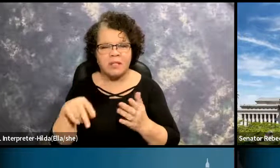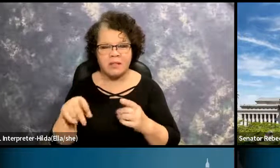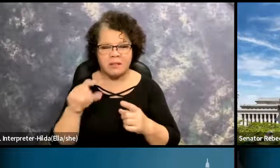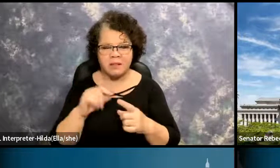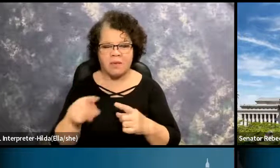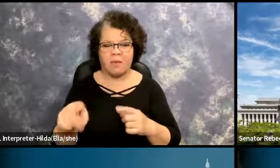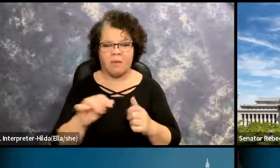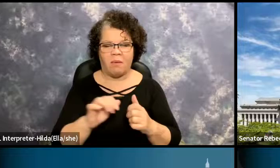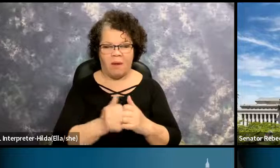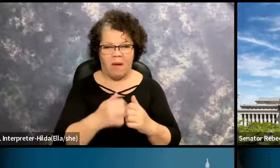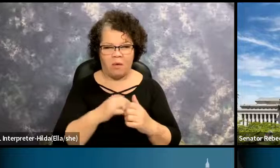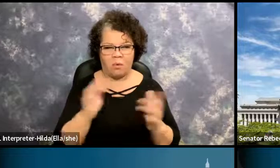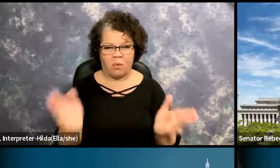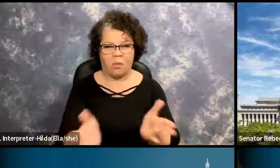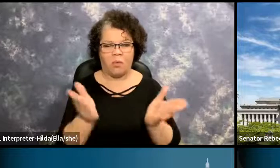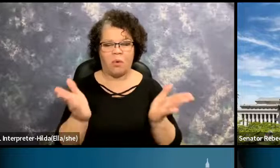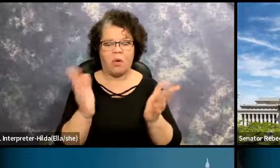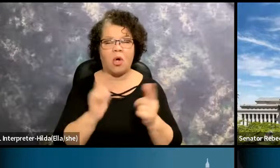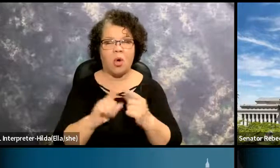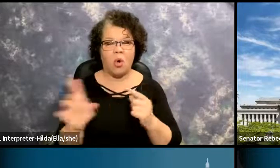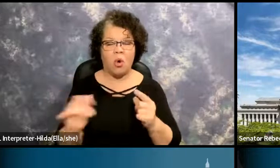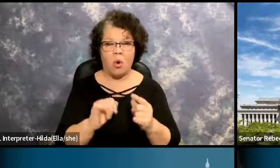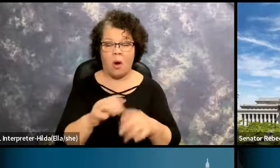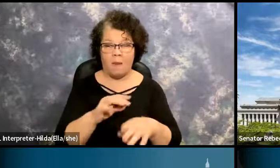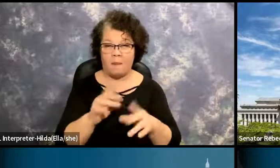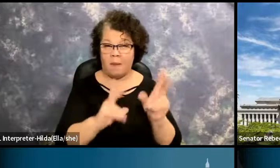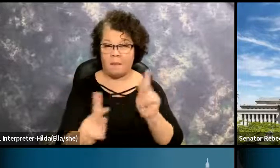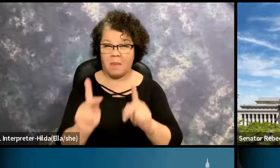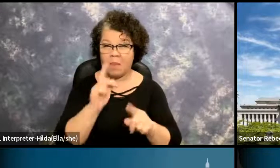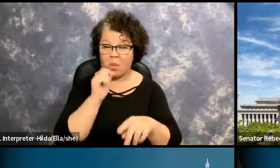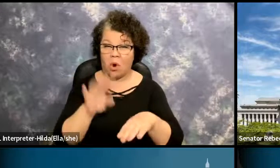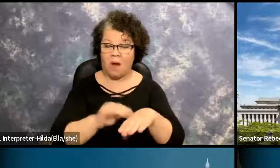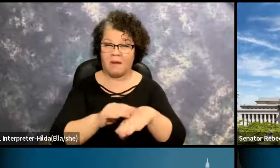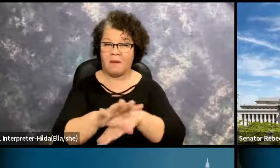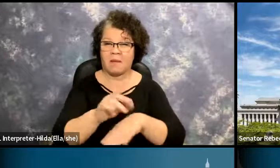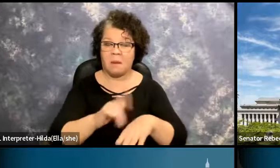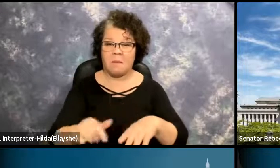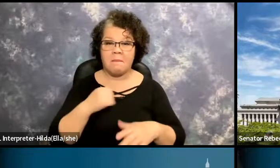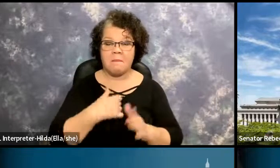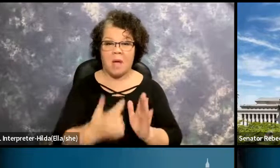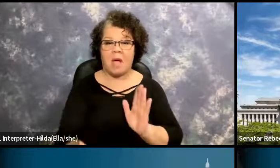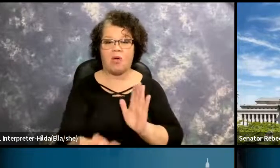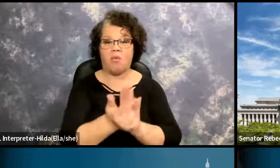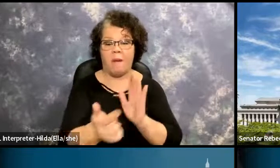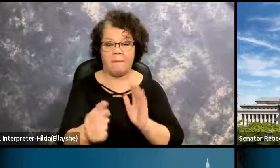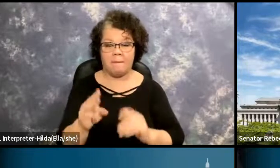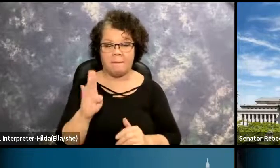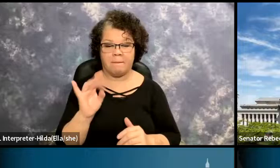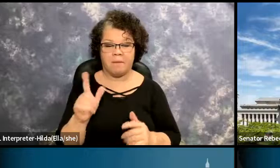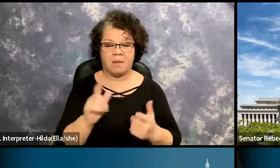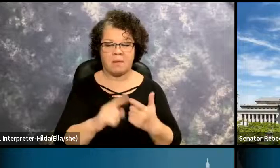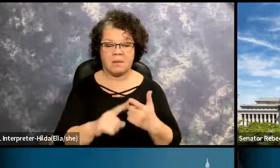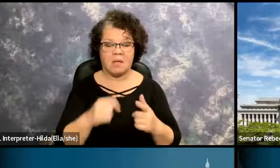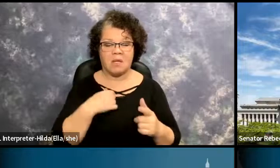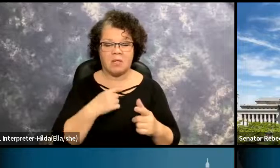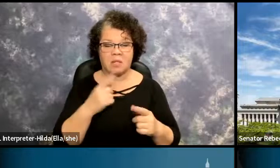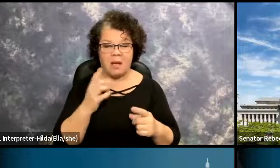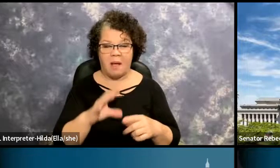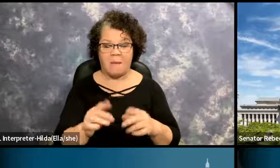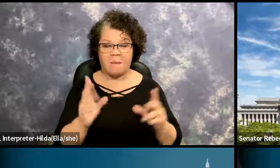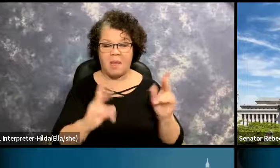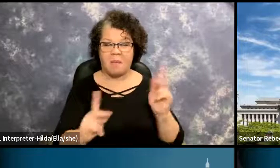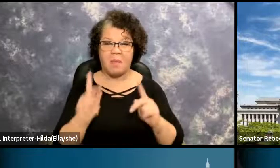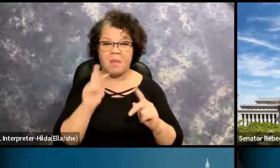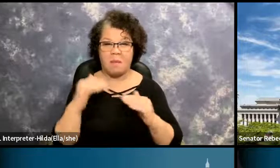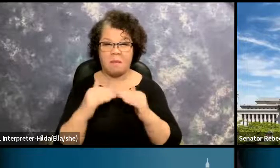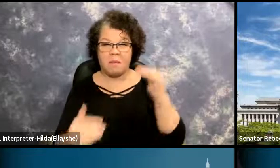residents who are affected by crime bills and over-policing that causes disproportionate incarceration to Black, Indigenous, and people of color?